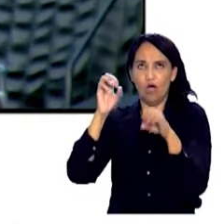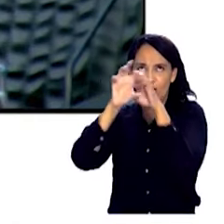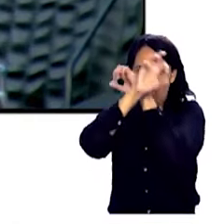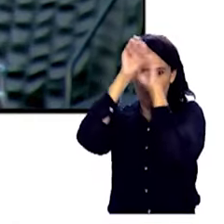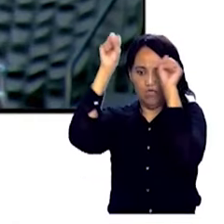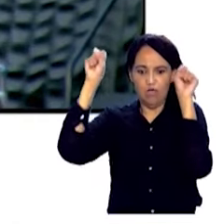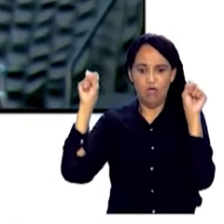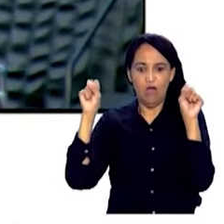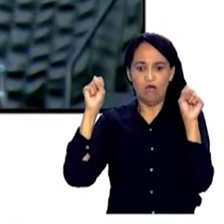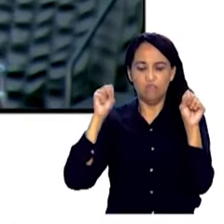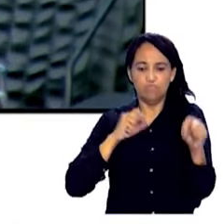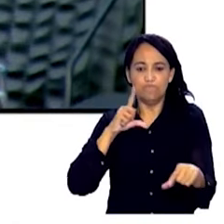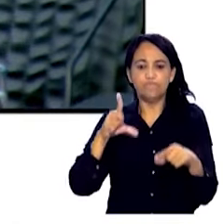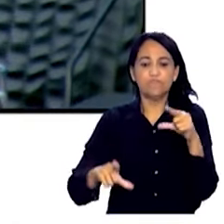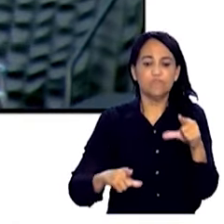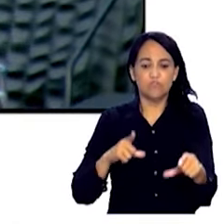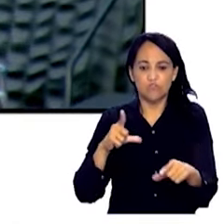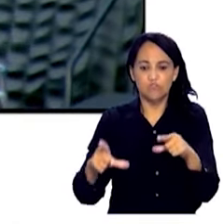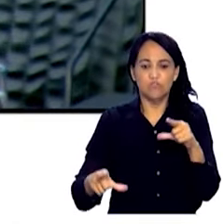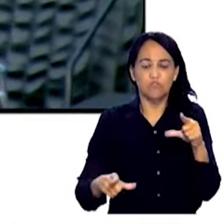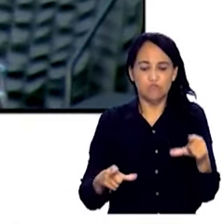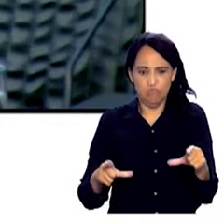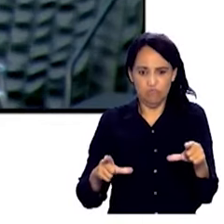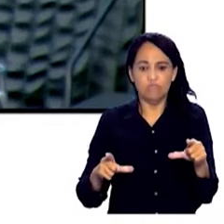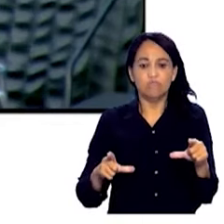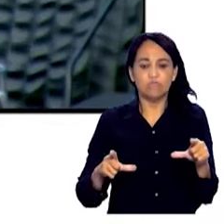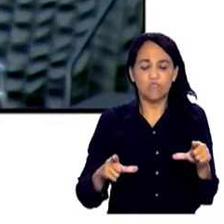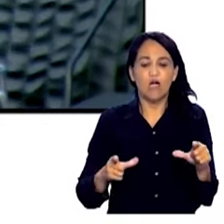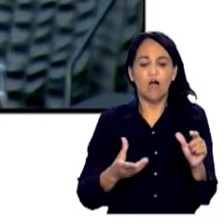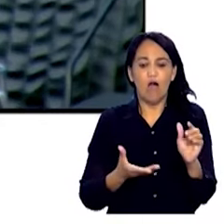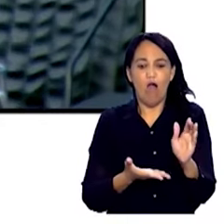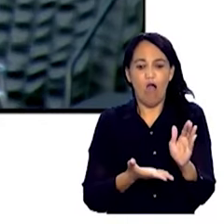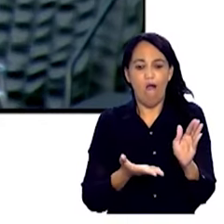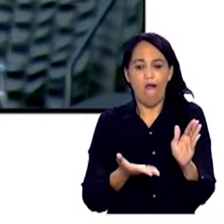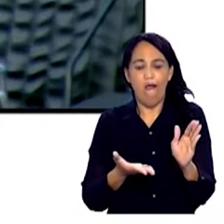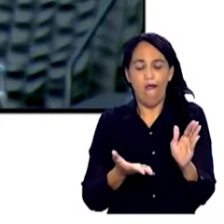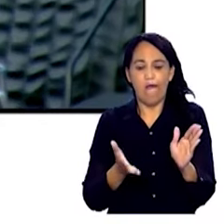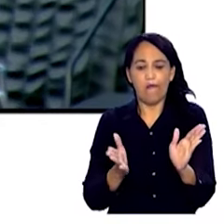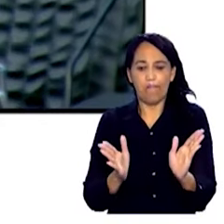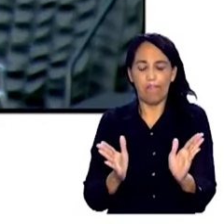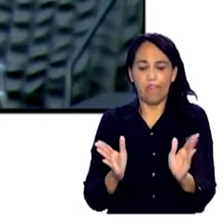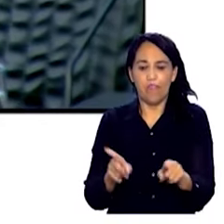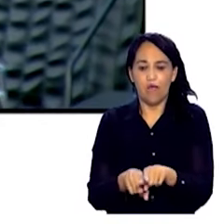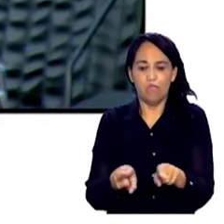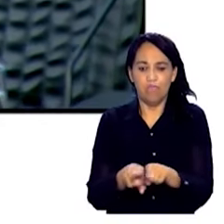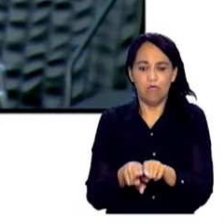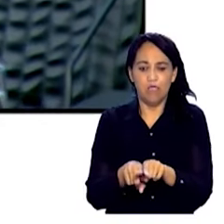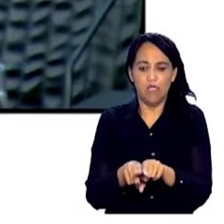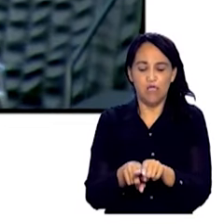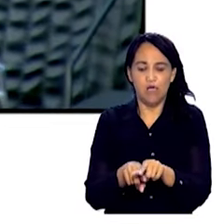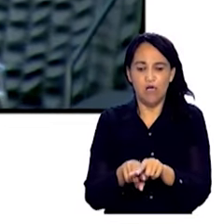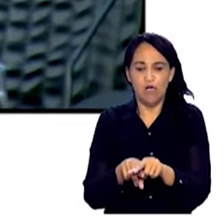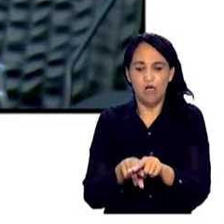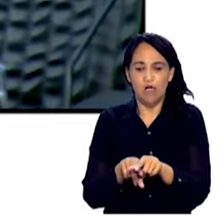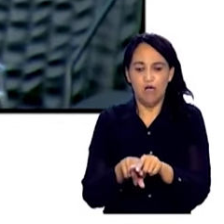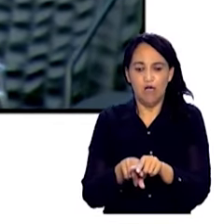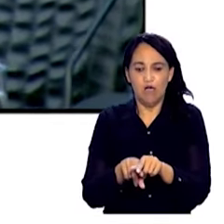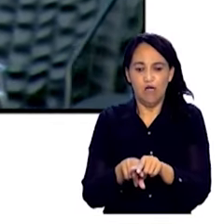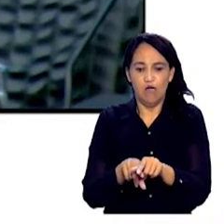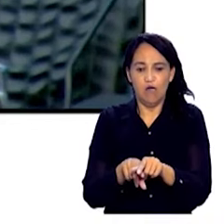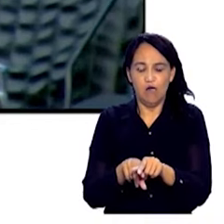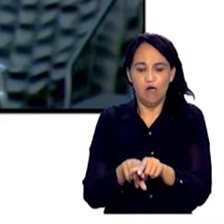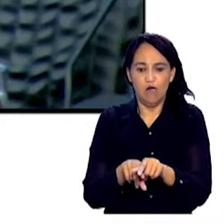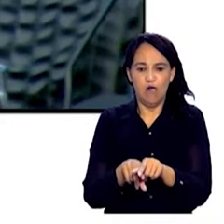influential early test of the Supreme court's institutional role President George Washington concerned that a